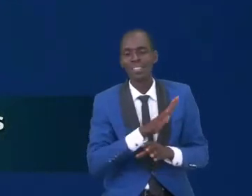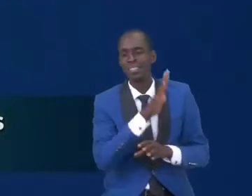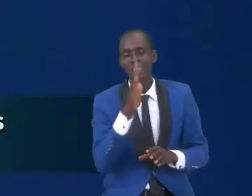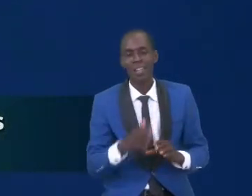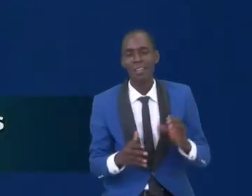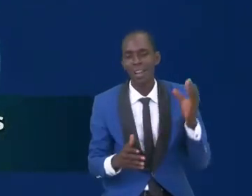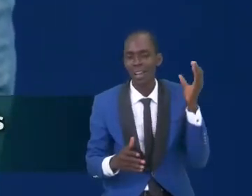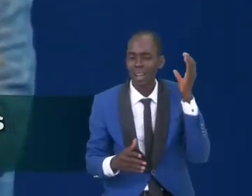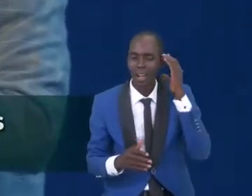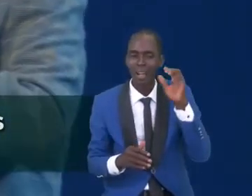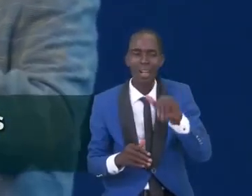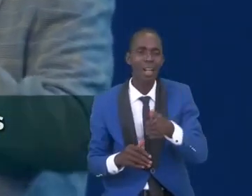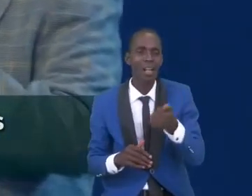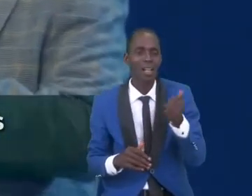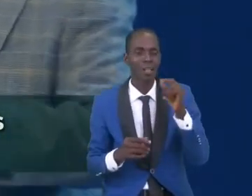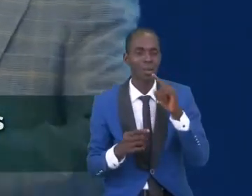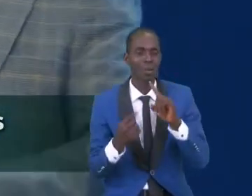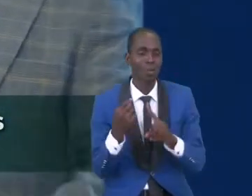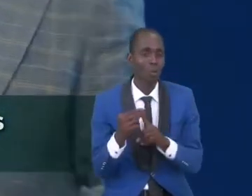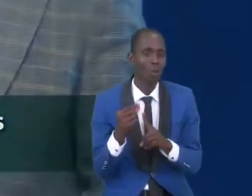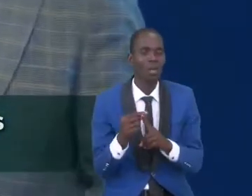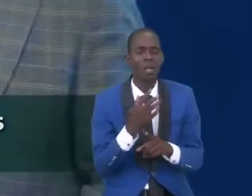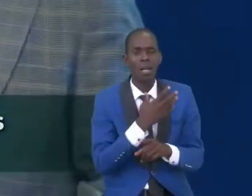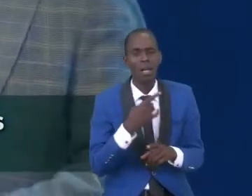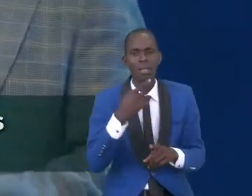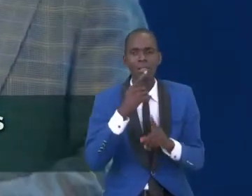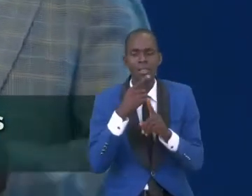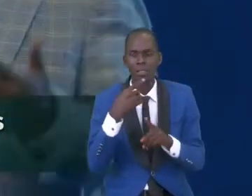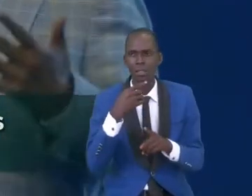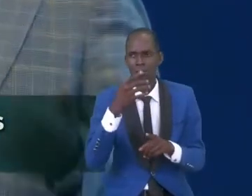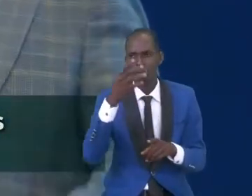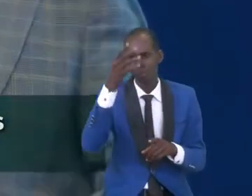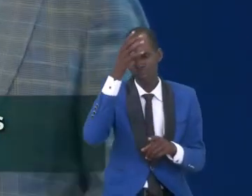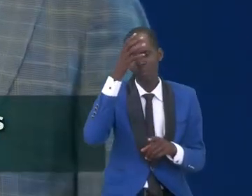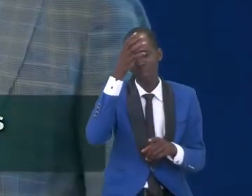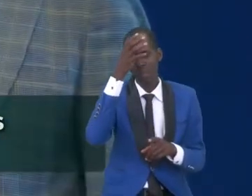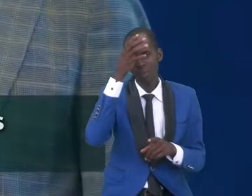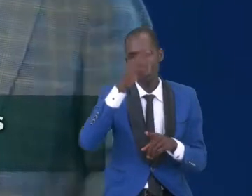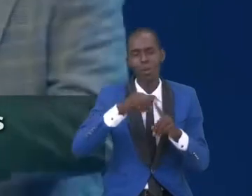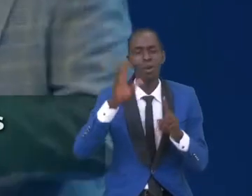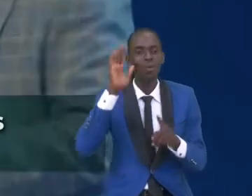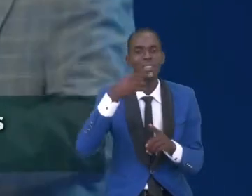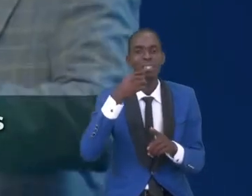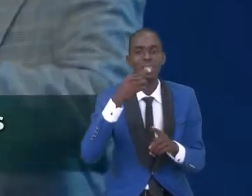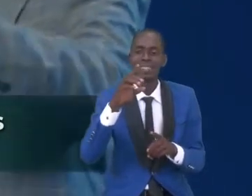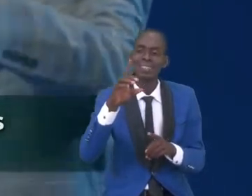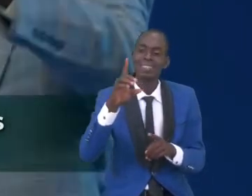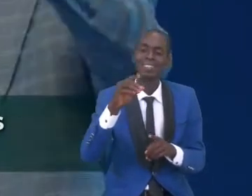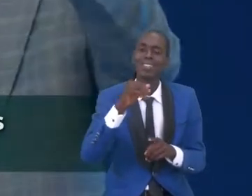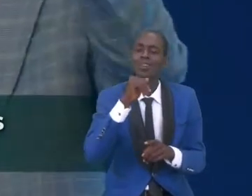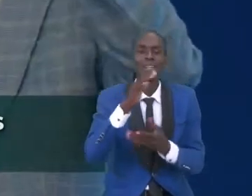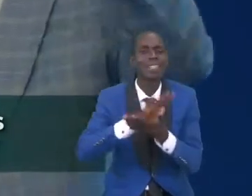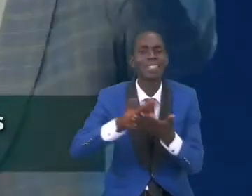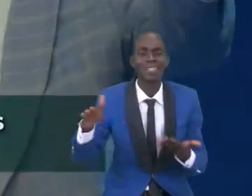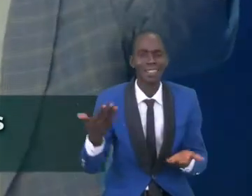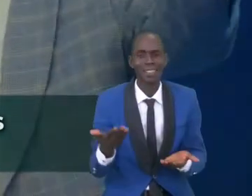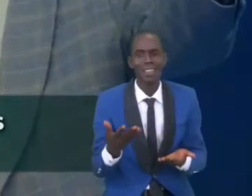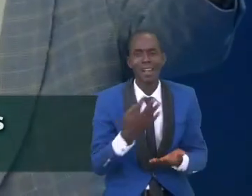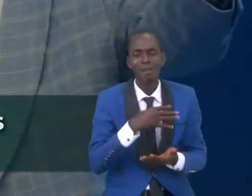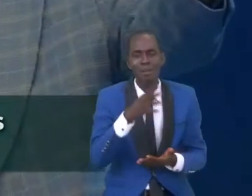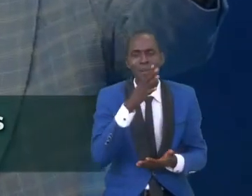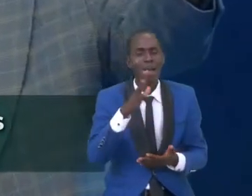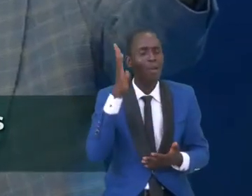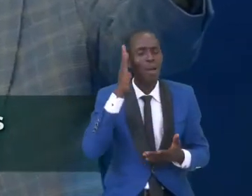any word, and you say Papa, he'll say Dada. And then the mother will shout